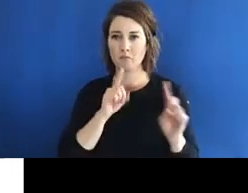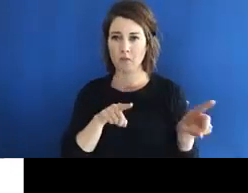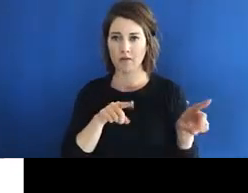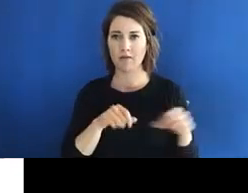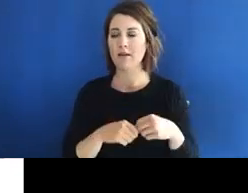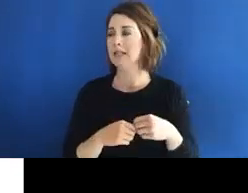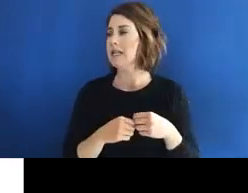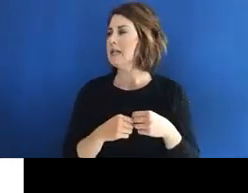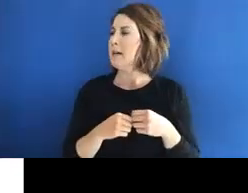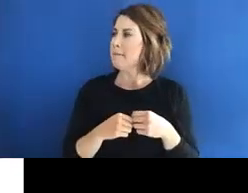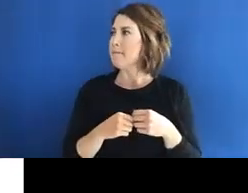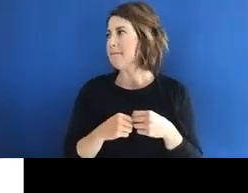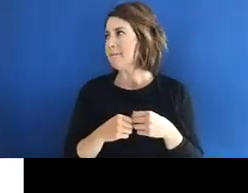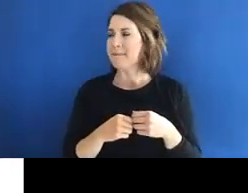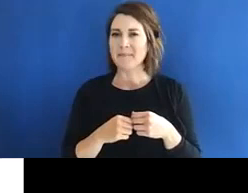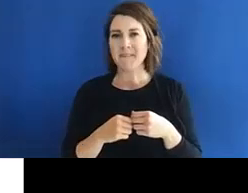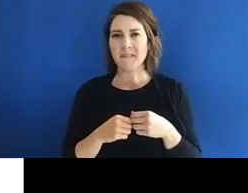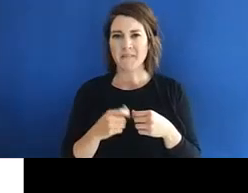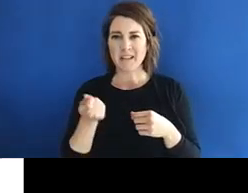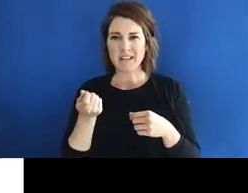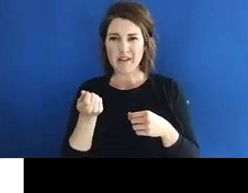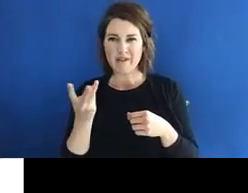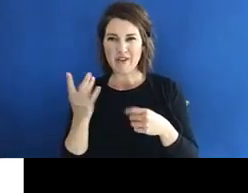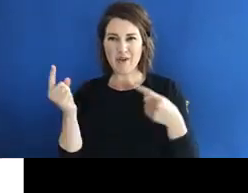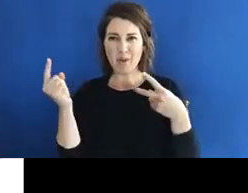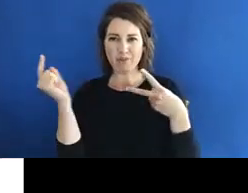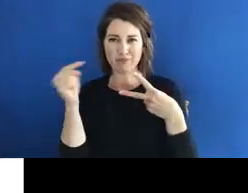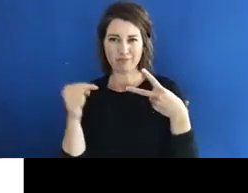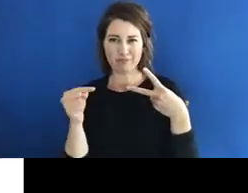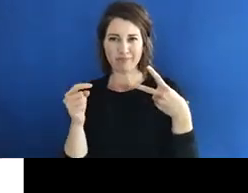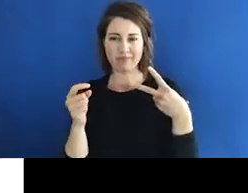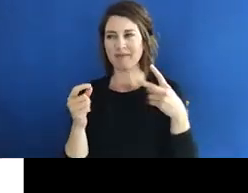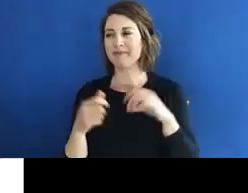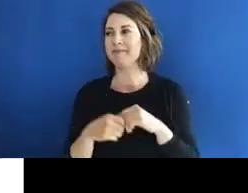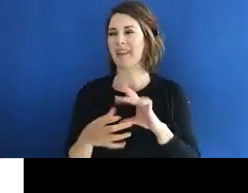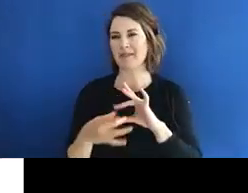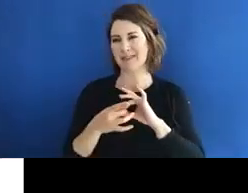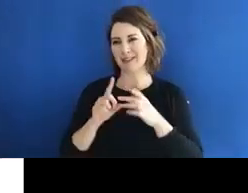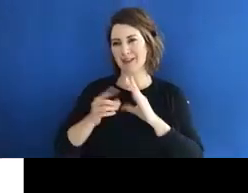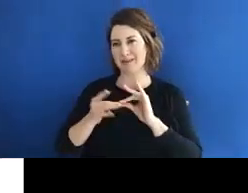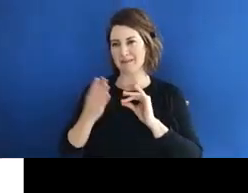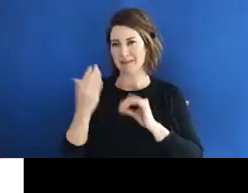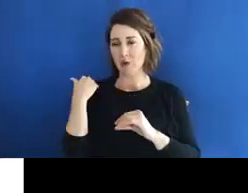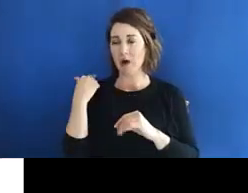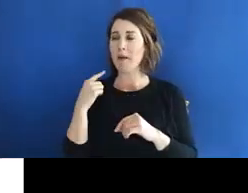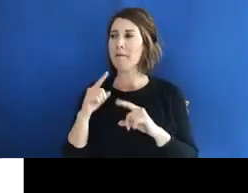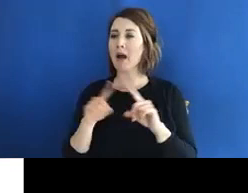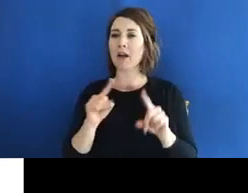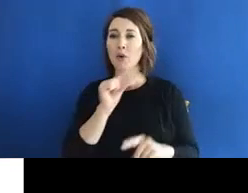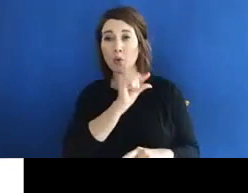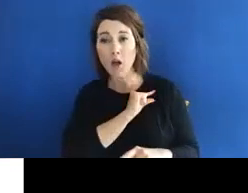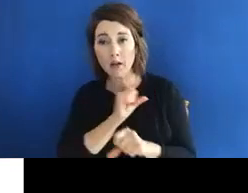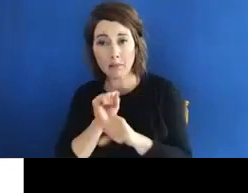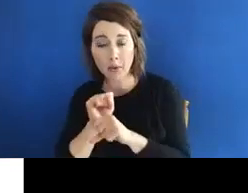I guess I would just add a couple of things to what I've said earlier about quality of employment and